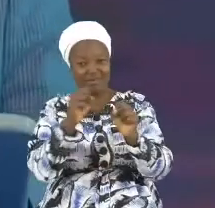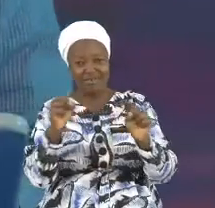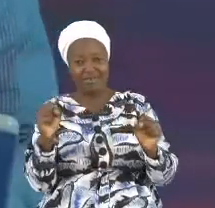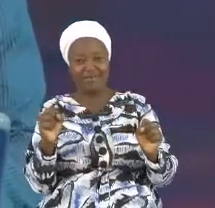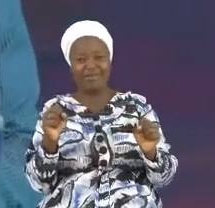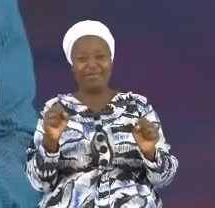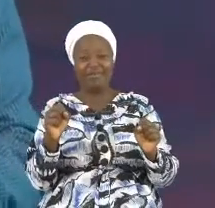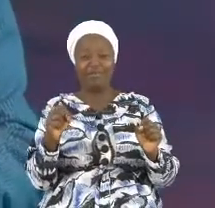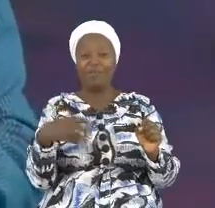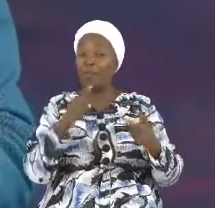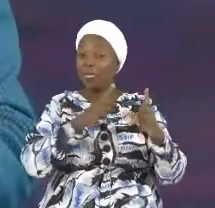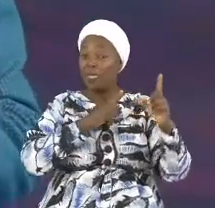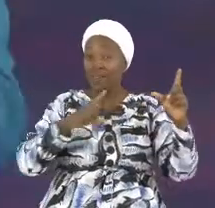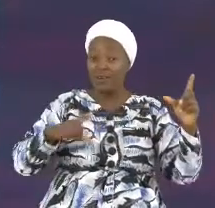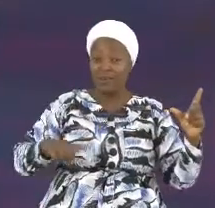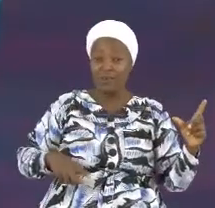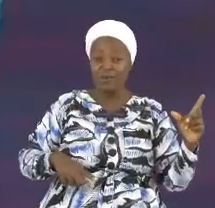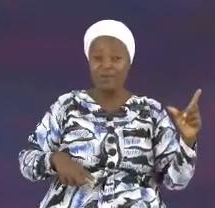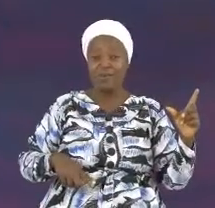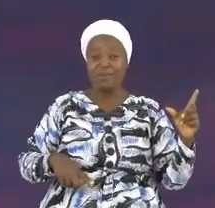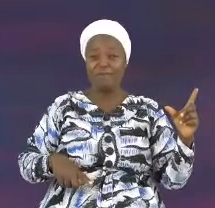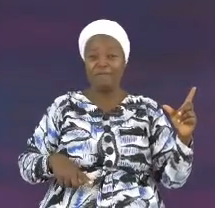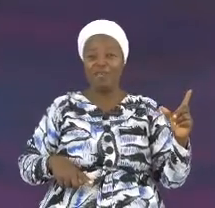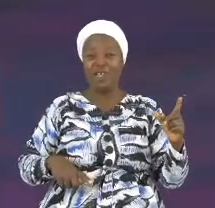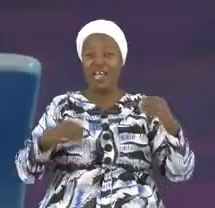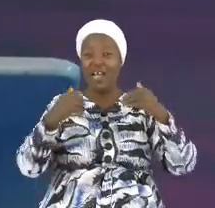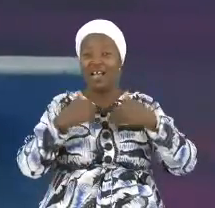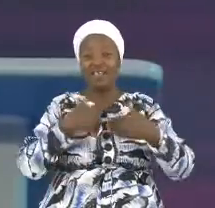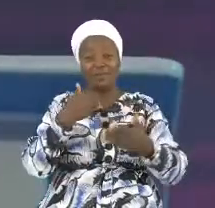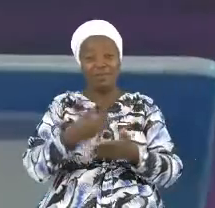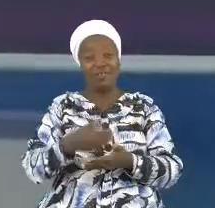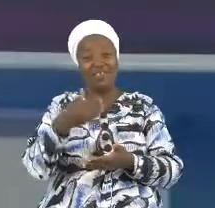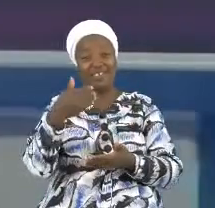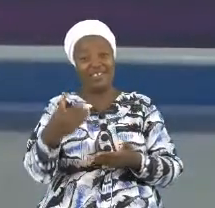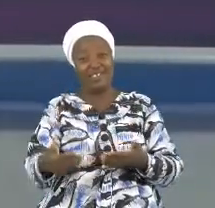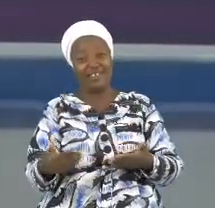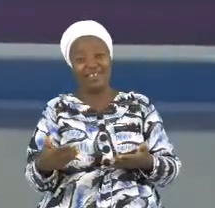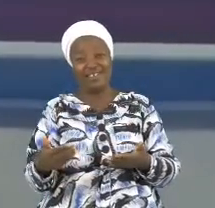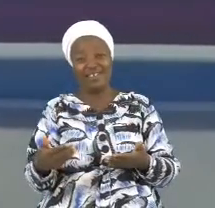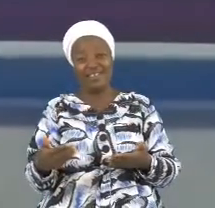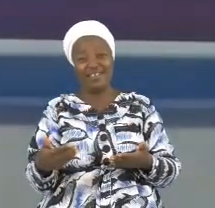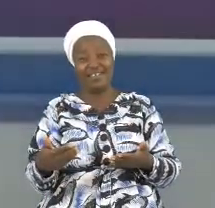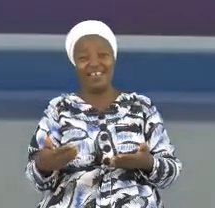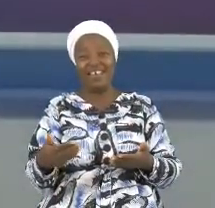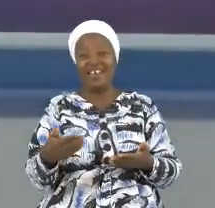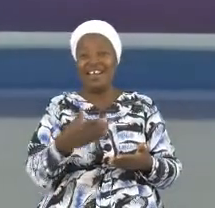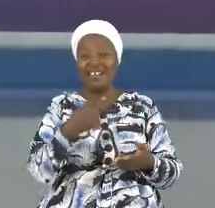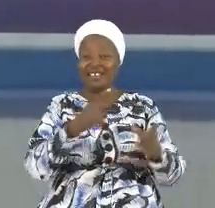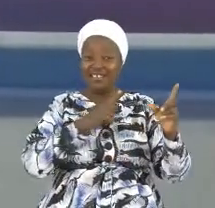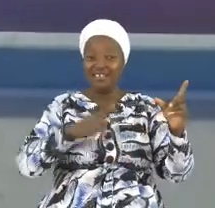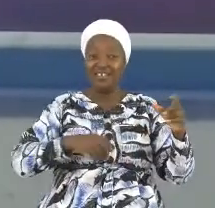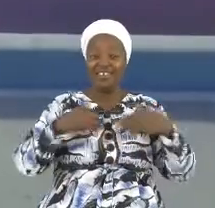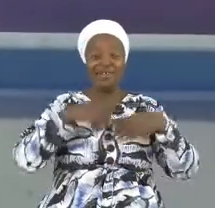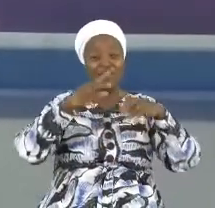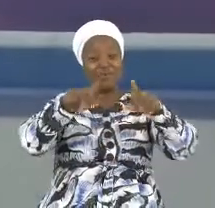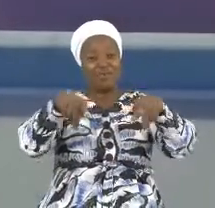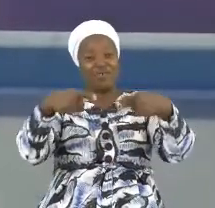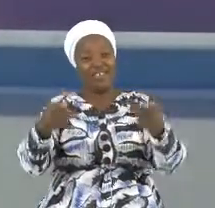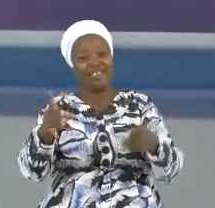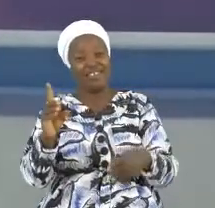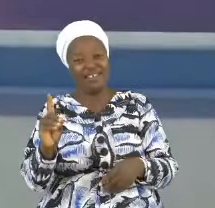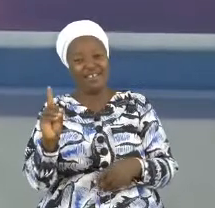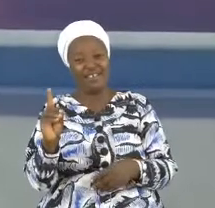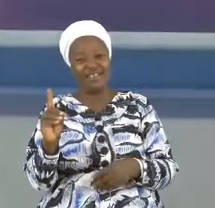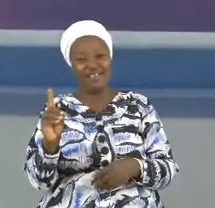Lord has purchased, and the Lord has provided